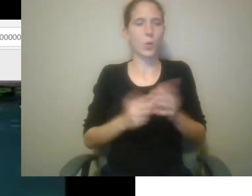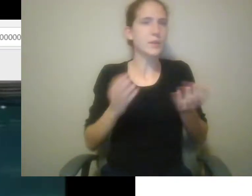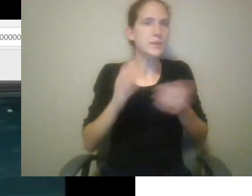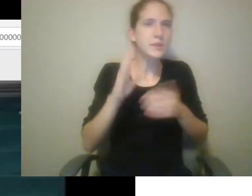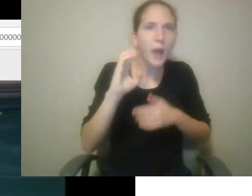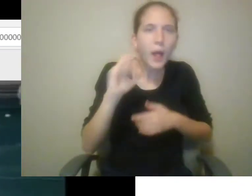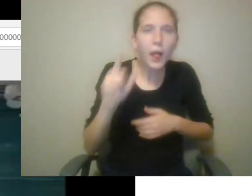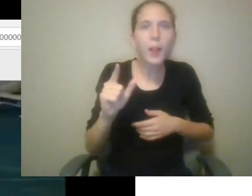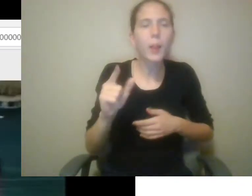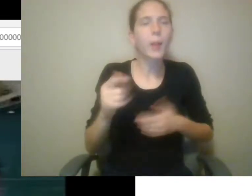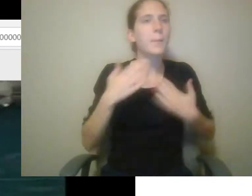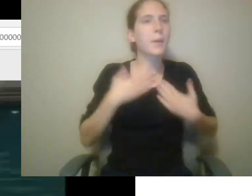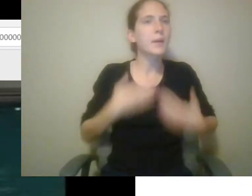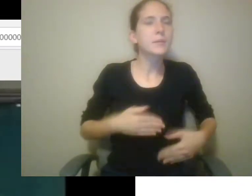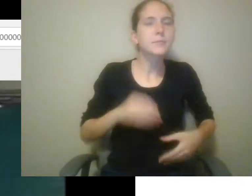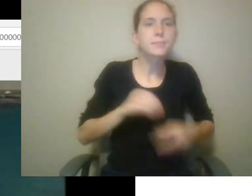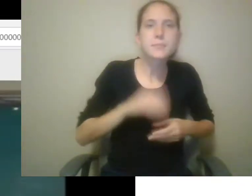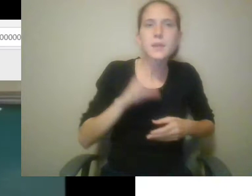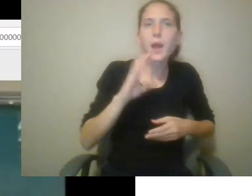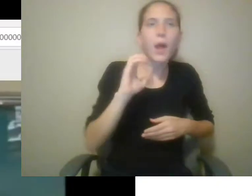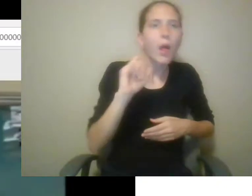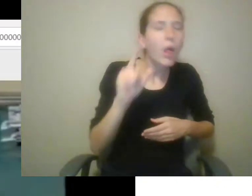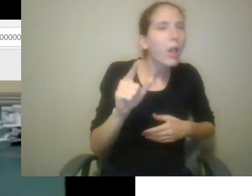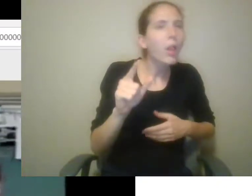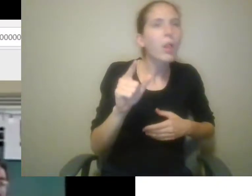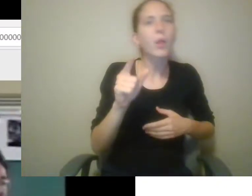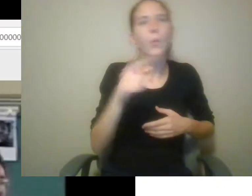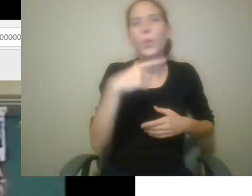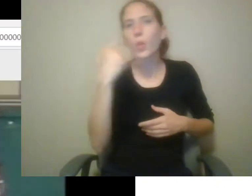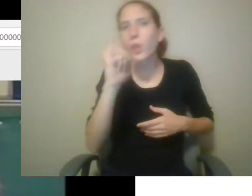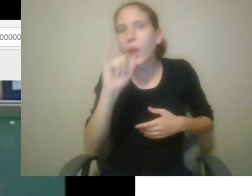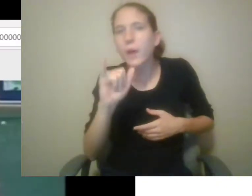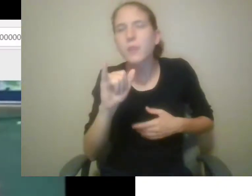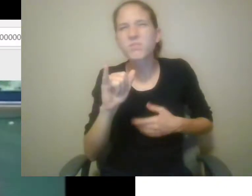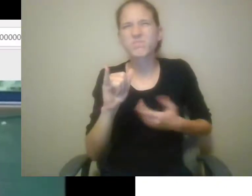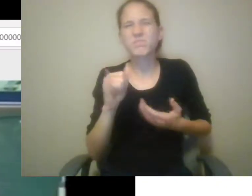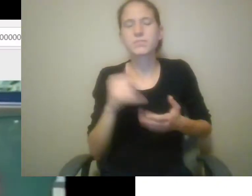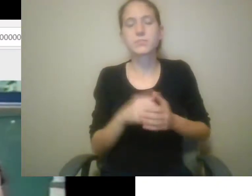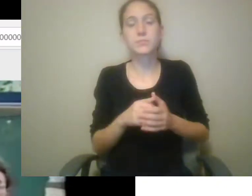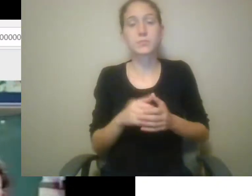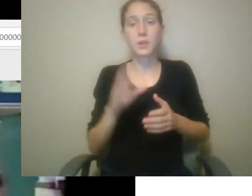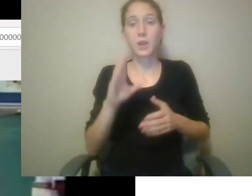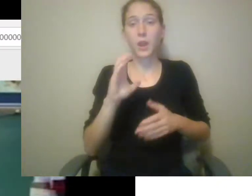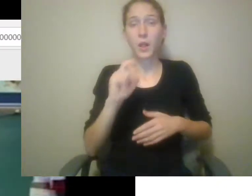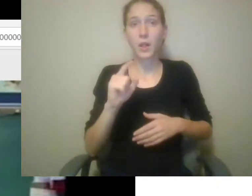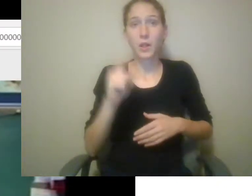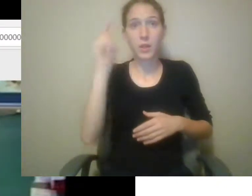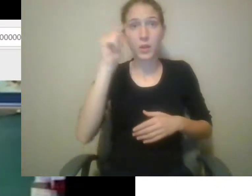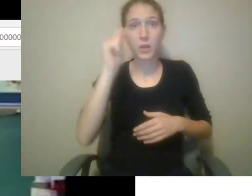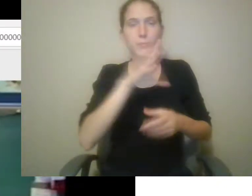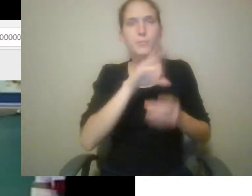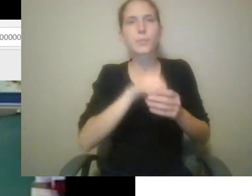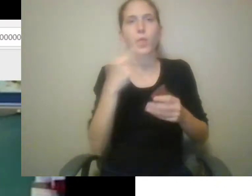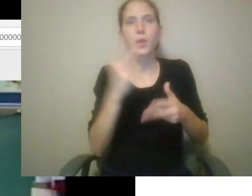cell theory. And cell theory has basically three parts, three ideas. Can anybody list those for